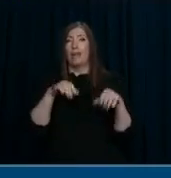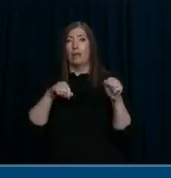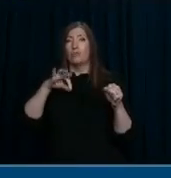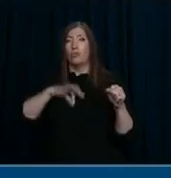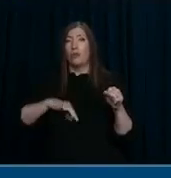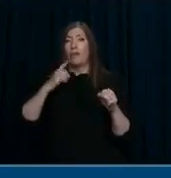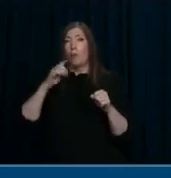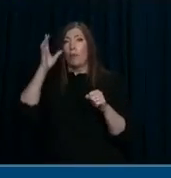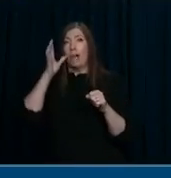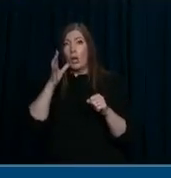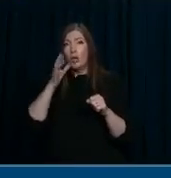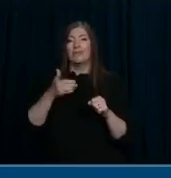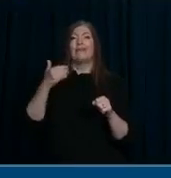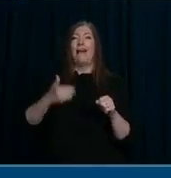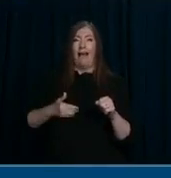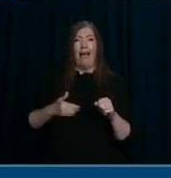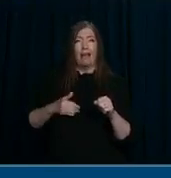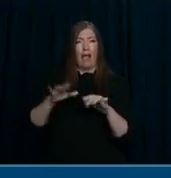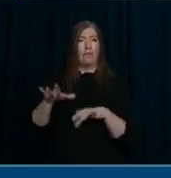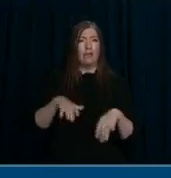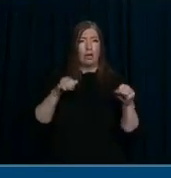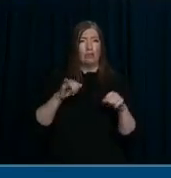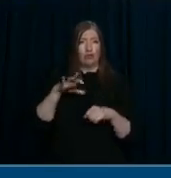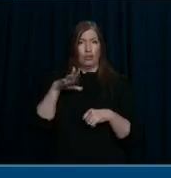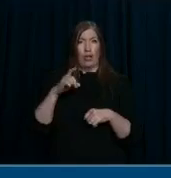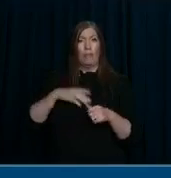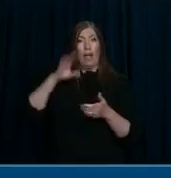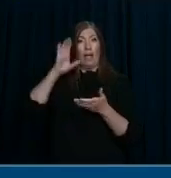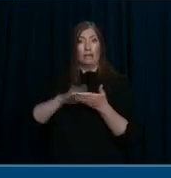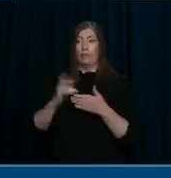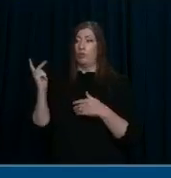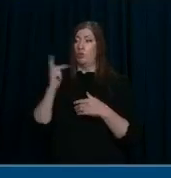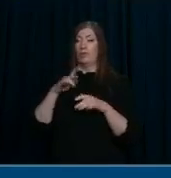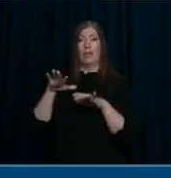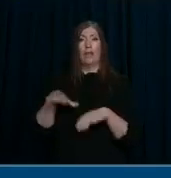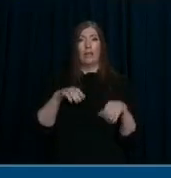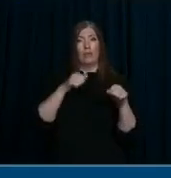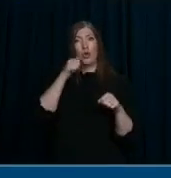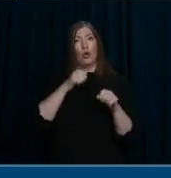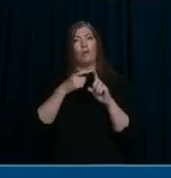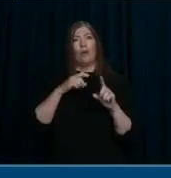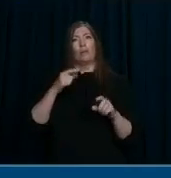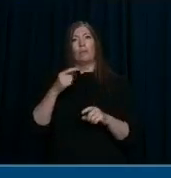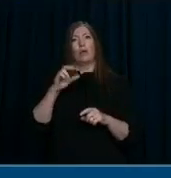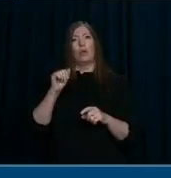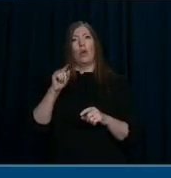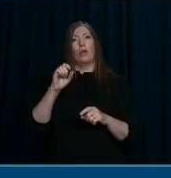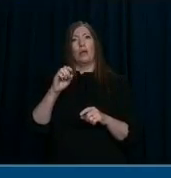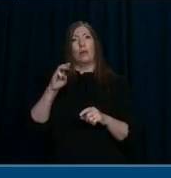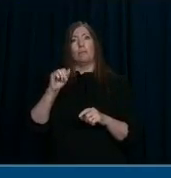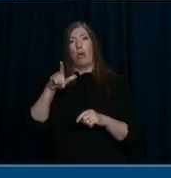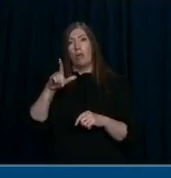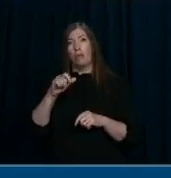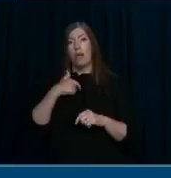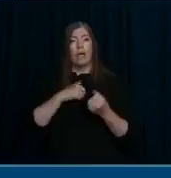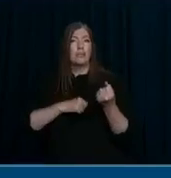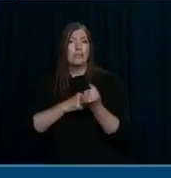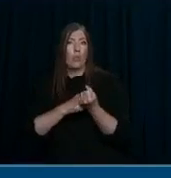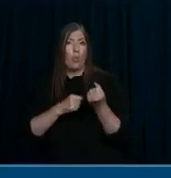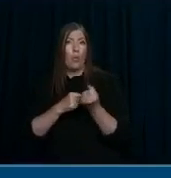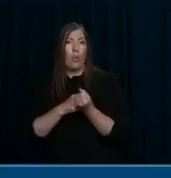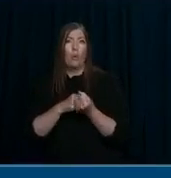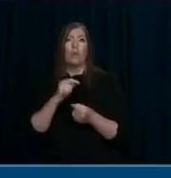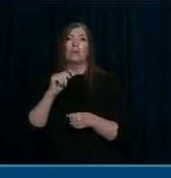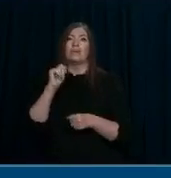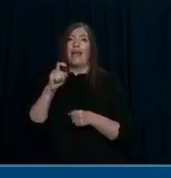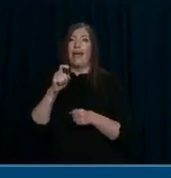parents. I am an adoptive mother. My husband and I adopted a little girl from Guatemala. So I supported a